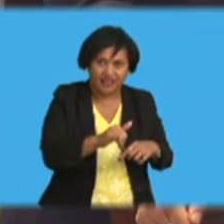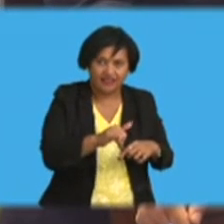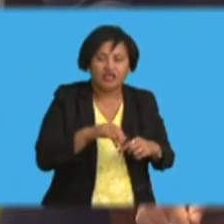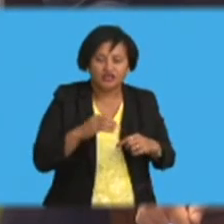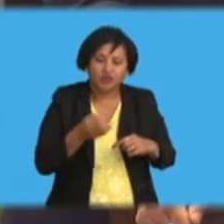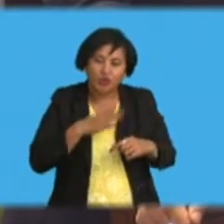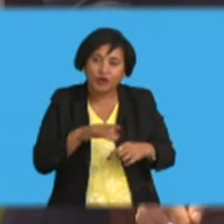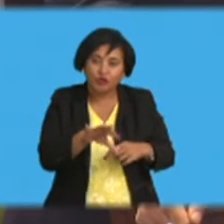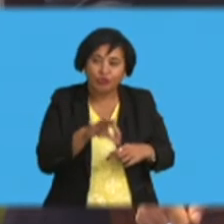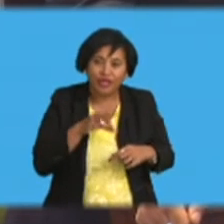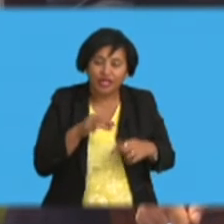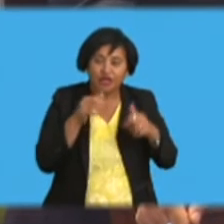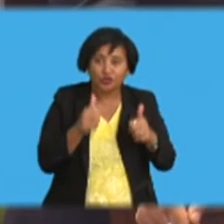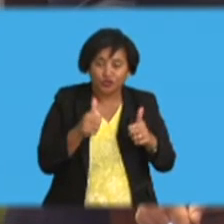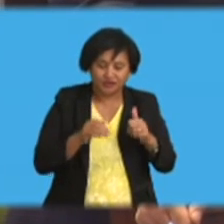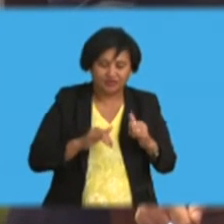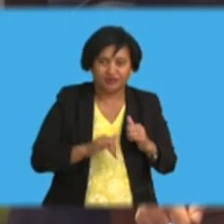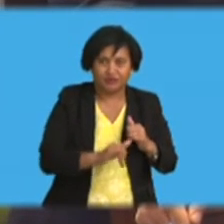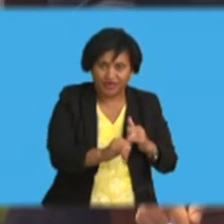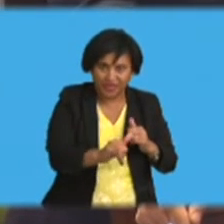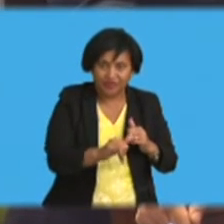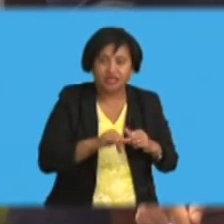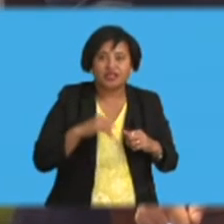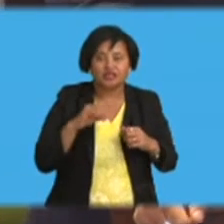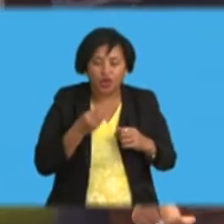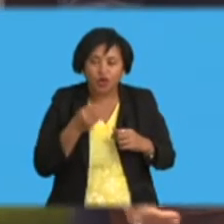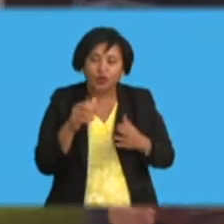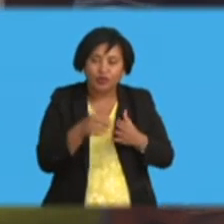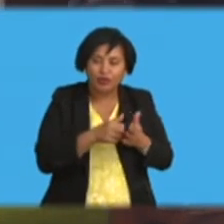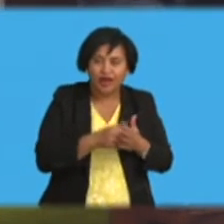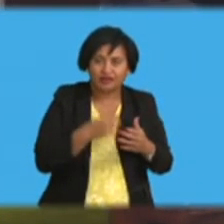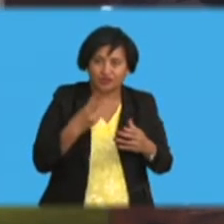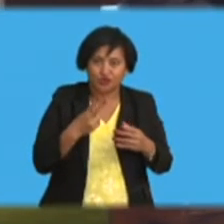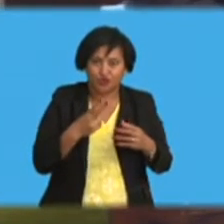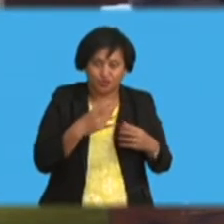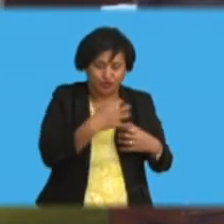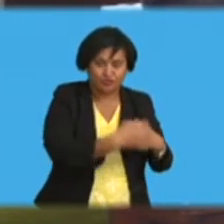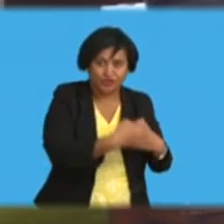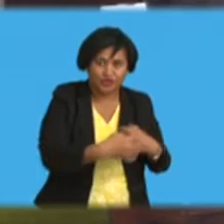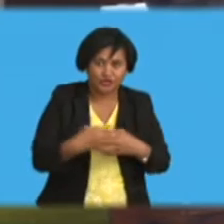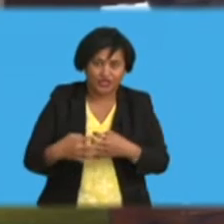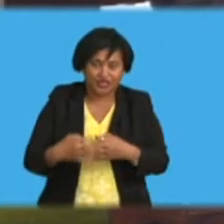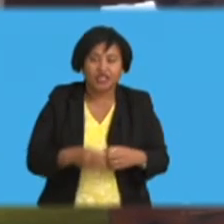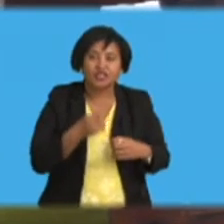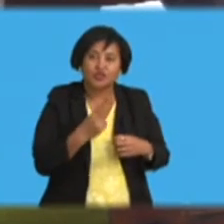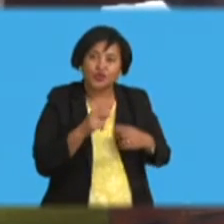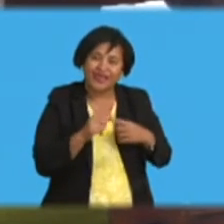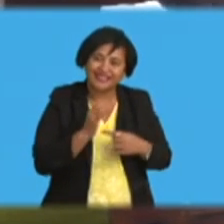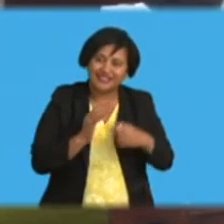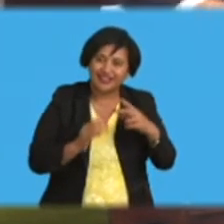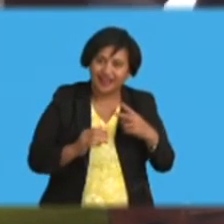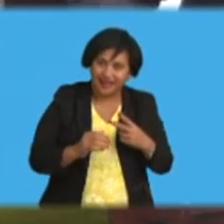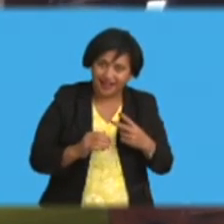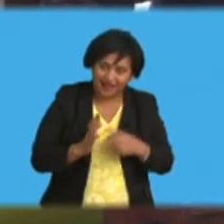aircraft. Fiji Link operates 3 brand new turboprop propeller ATR aircraft, which are 2 ATR 72 series and